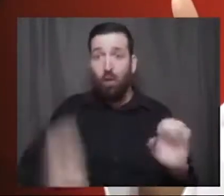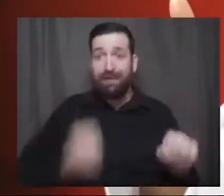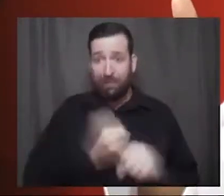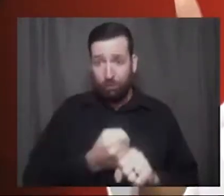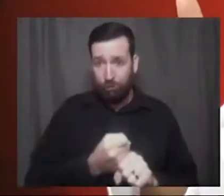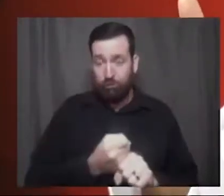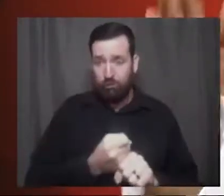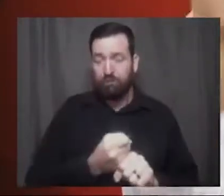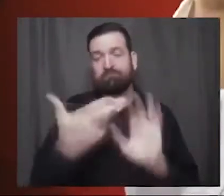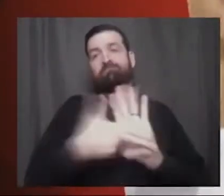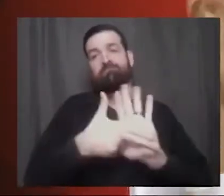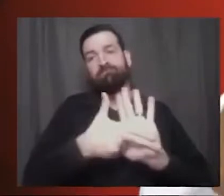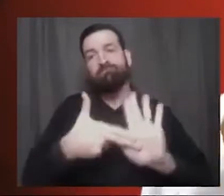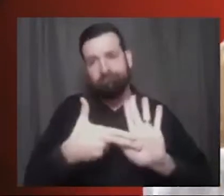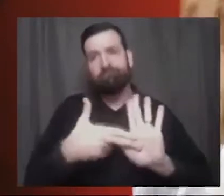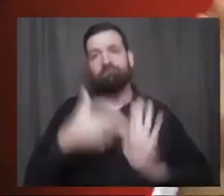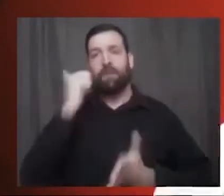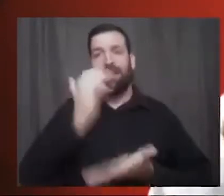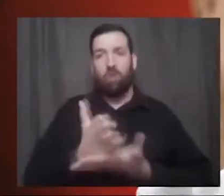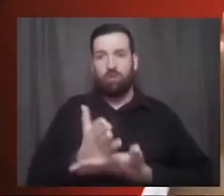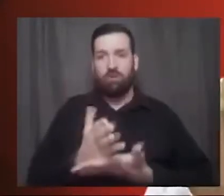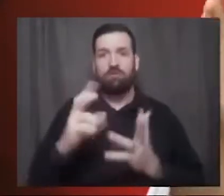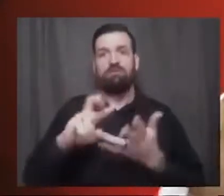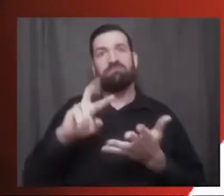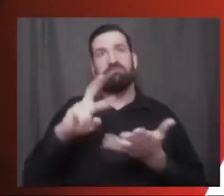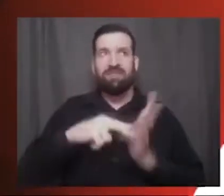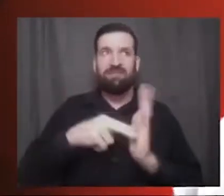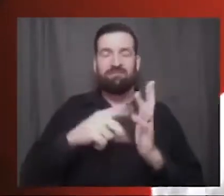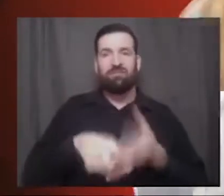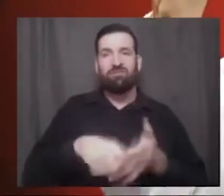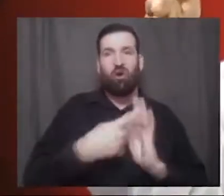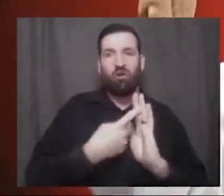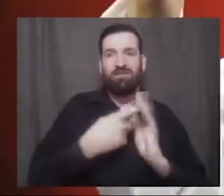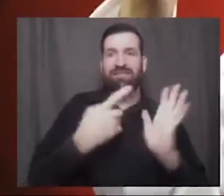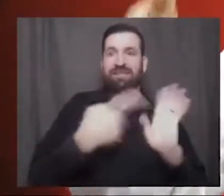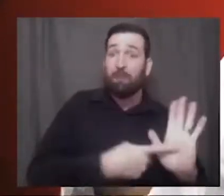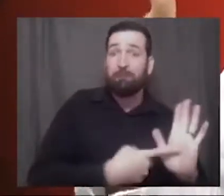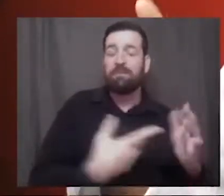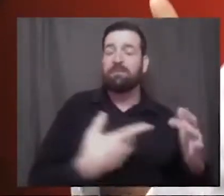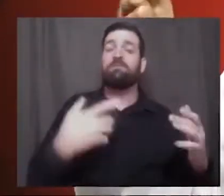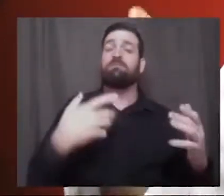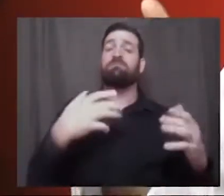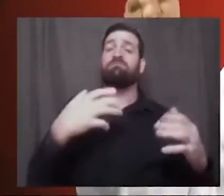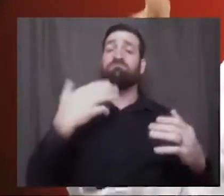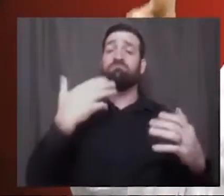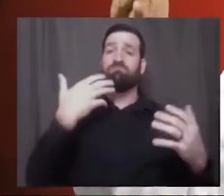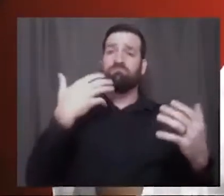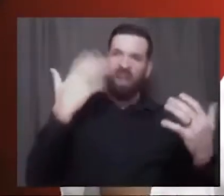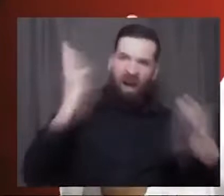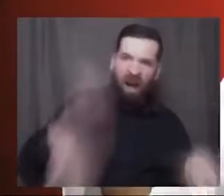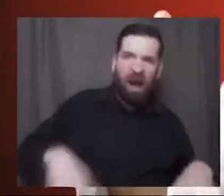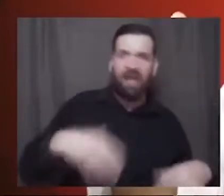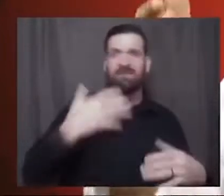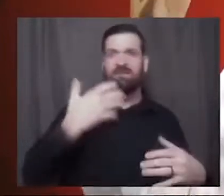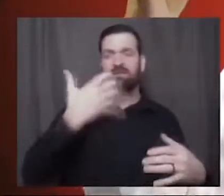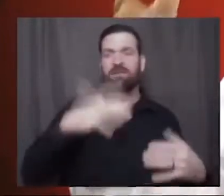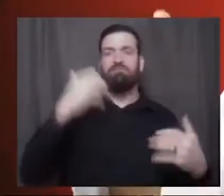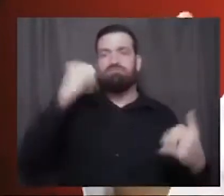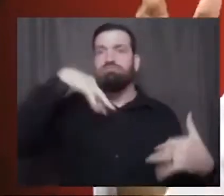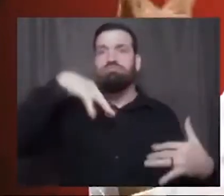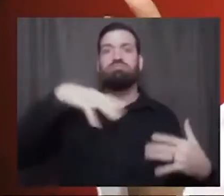start of your symptoms, hot flashes, whatever symptoms you have, to that 1 year past your last period